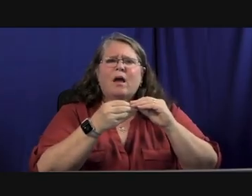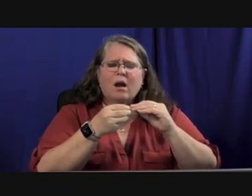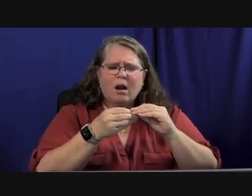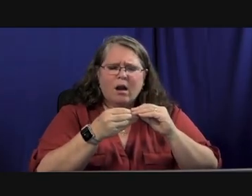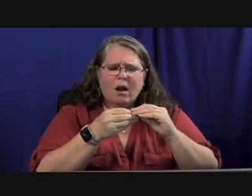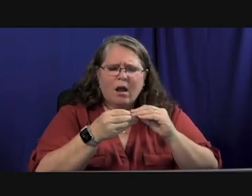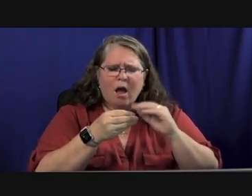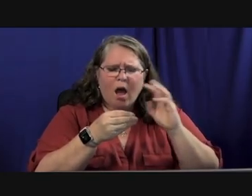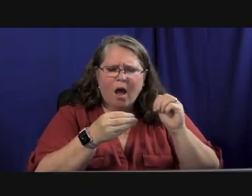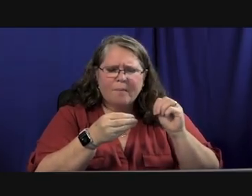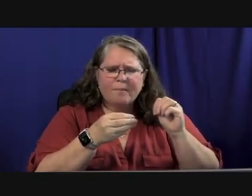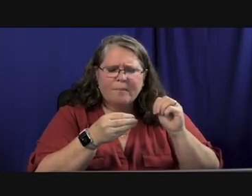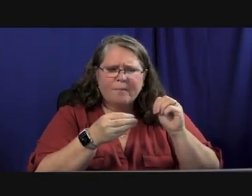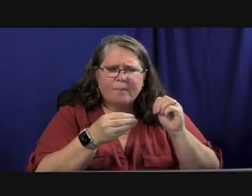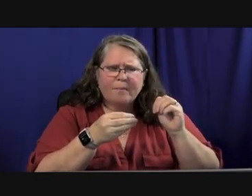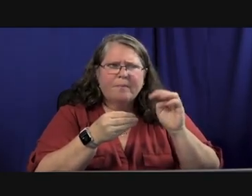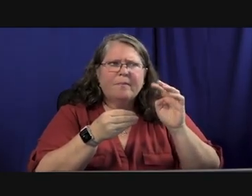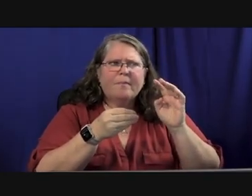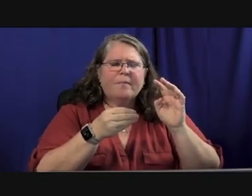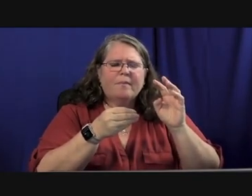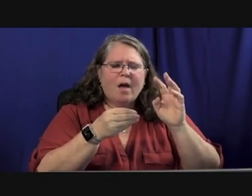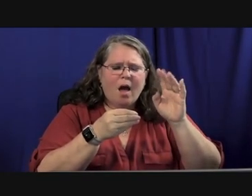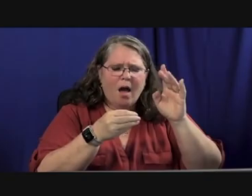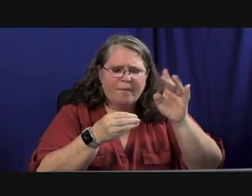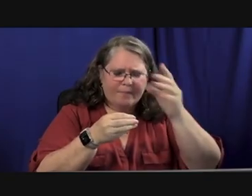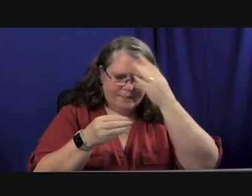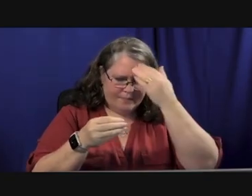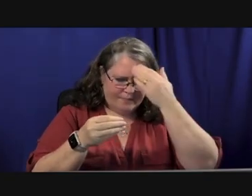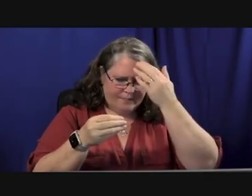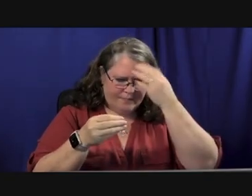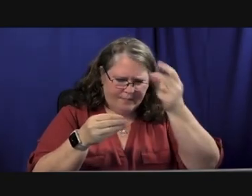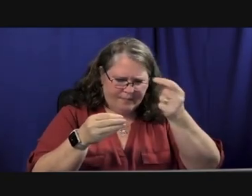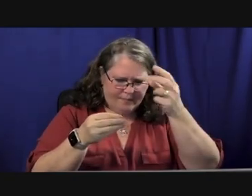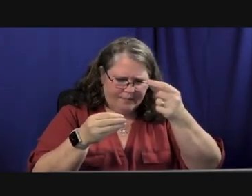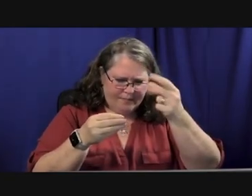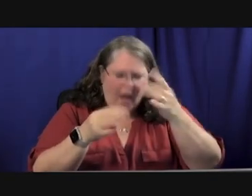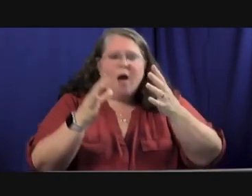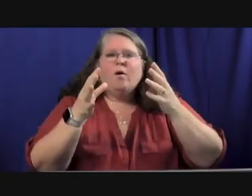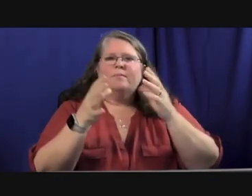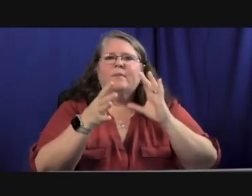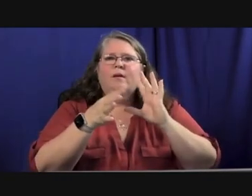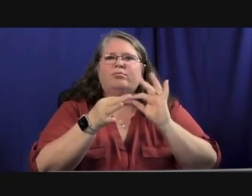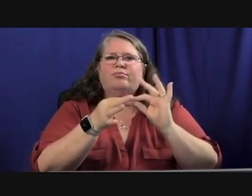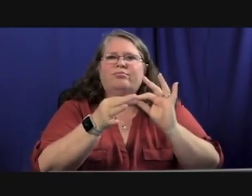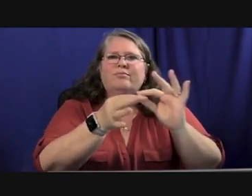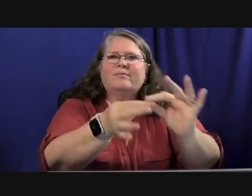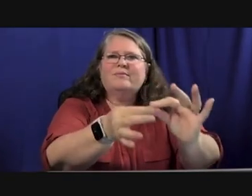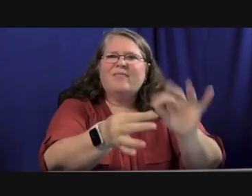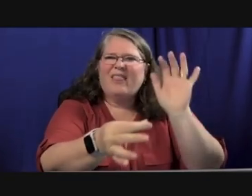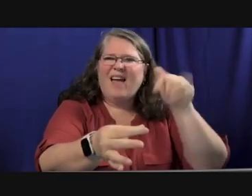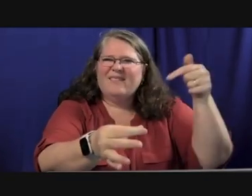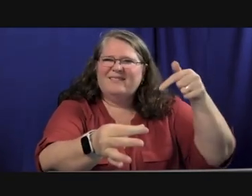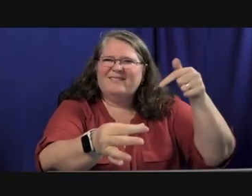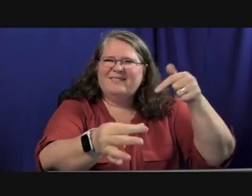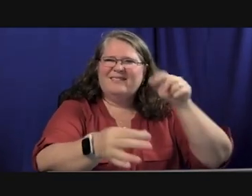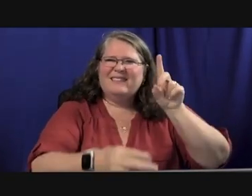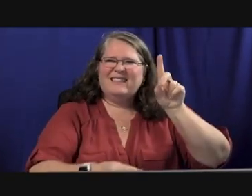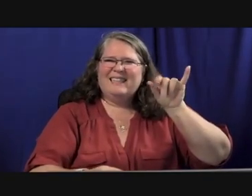stuttered or just not clear. So maybe here's an example. They may comment about something and they're just like, oh, what am I trying to